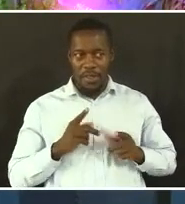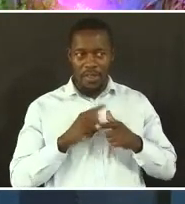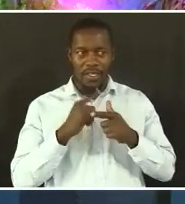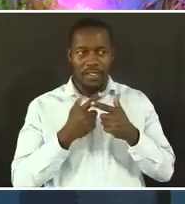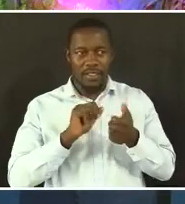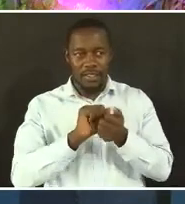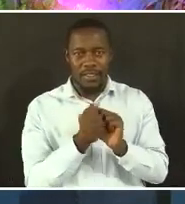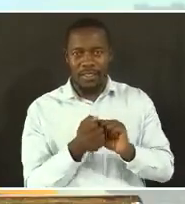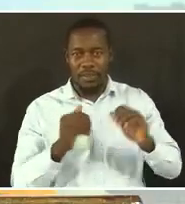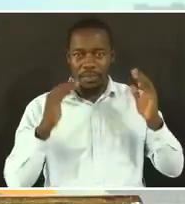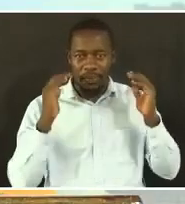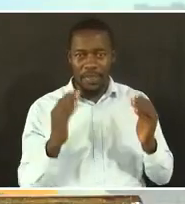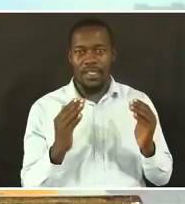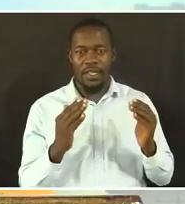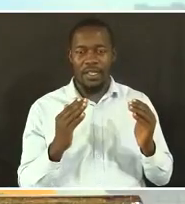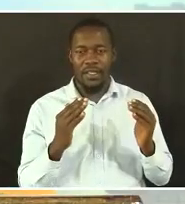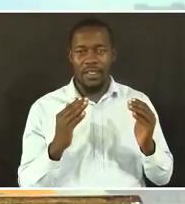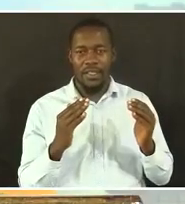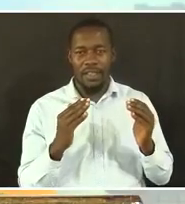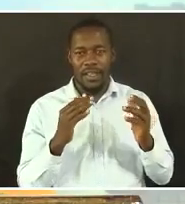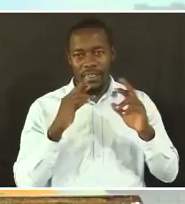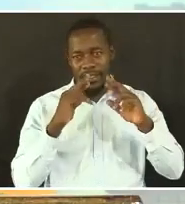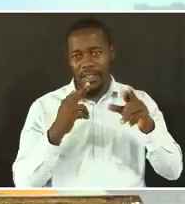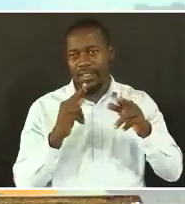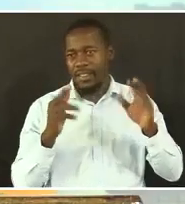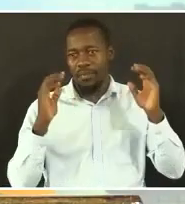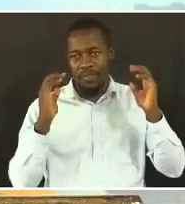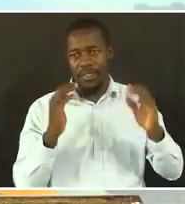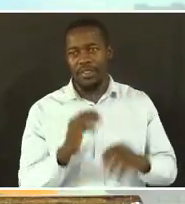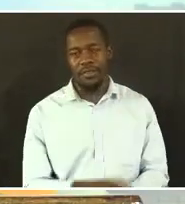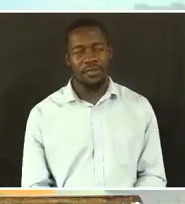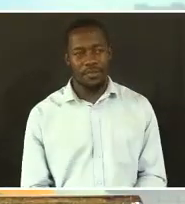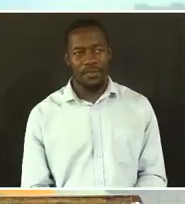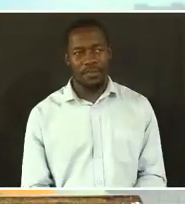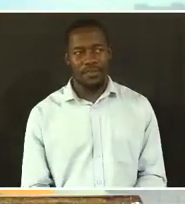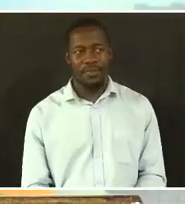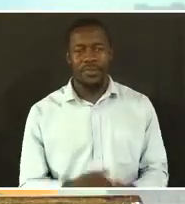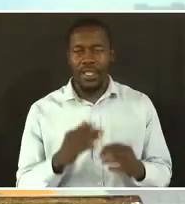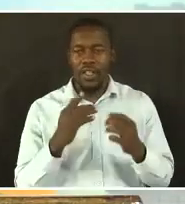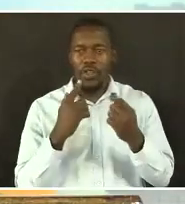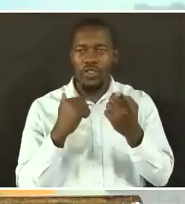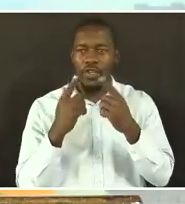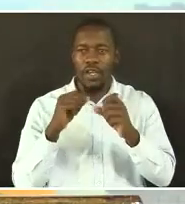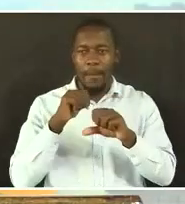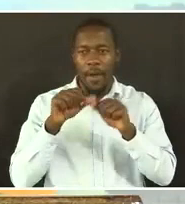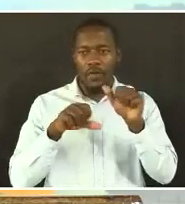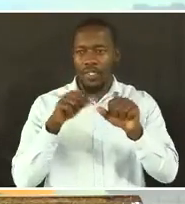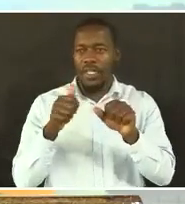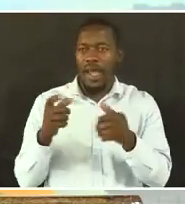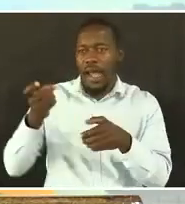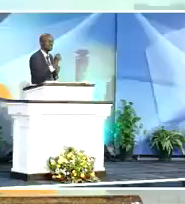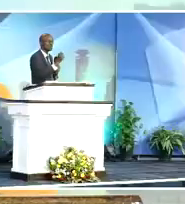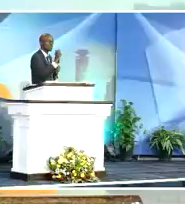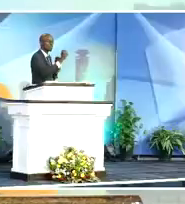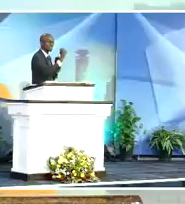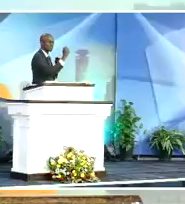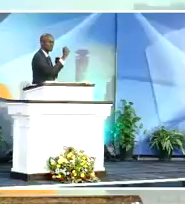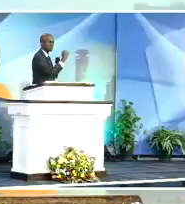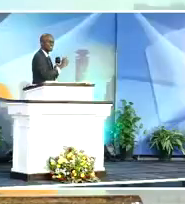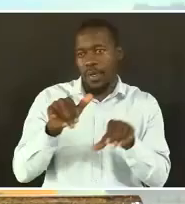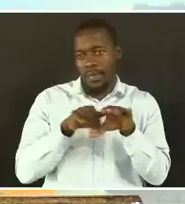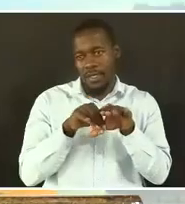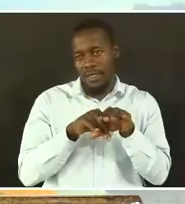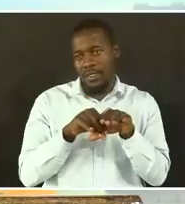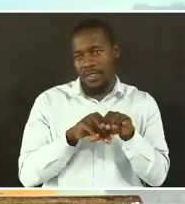personal ministry, the results would be great. We are talking of doubling our members, but we need to have